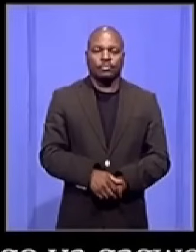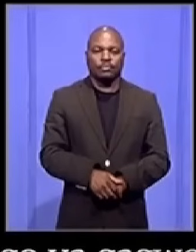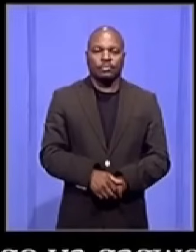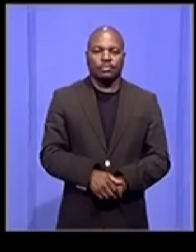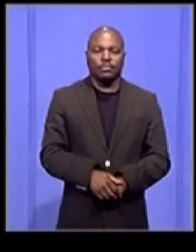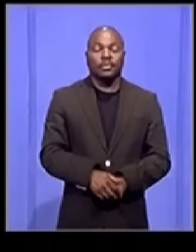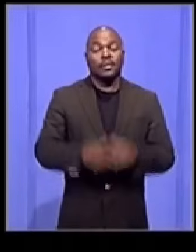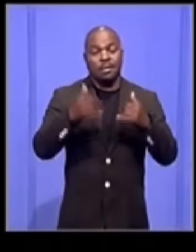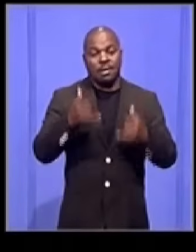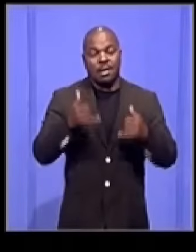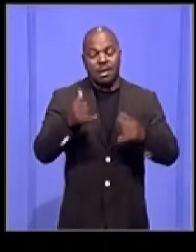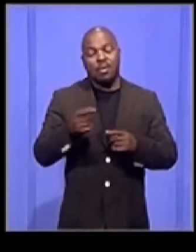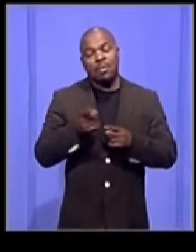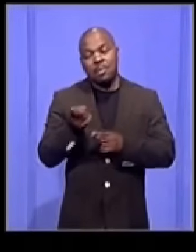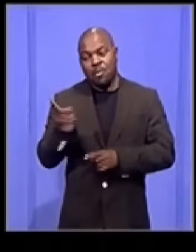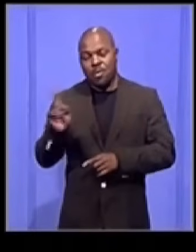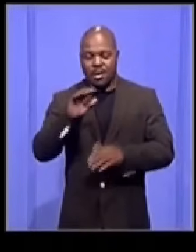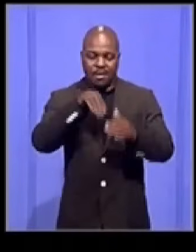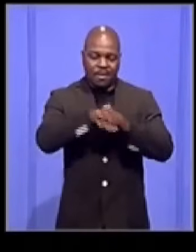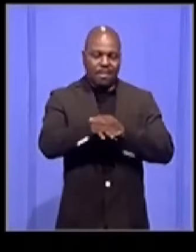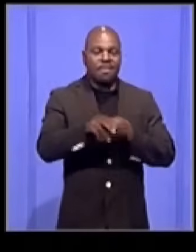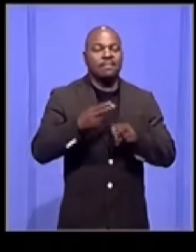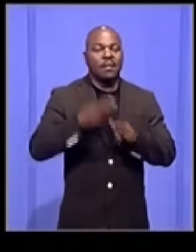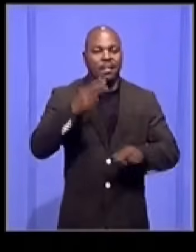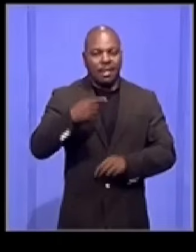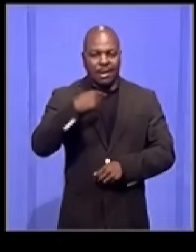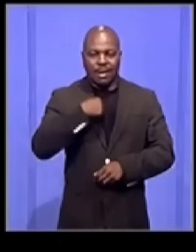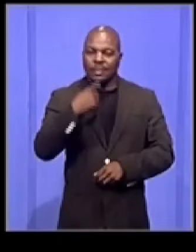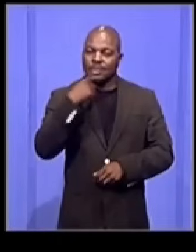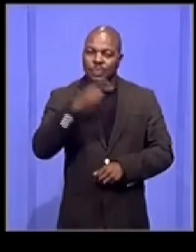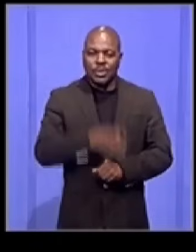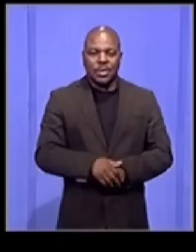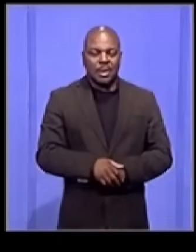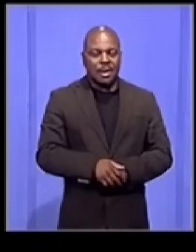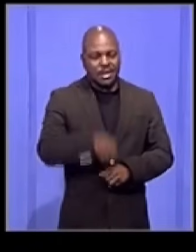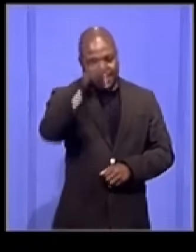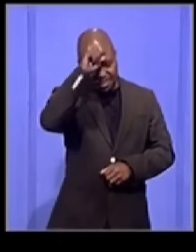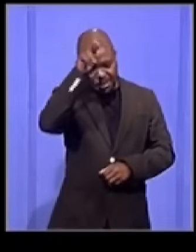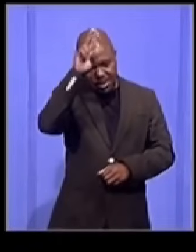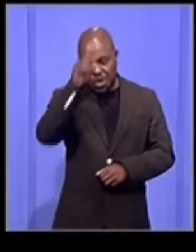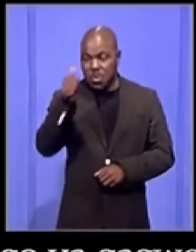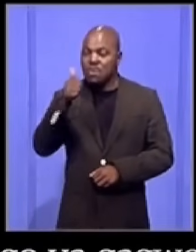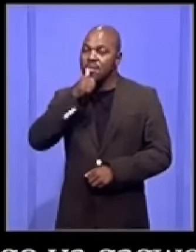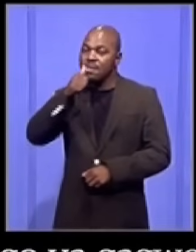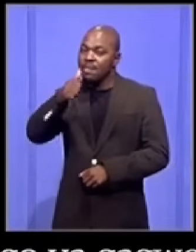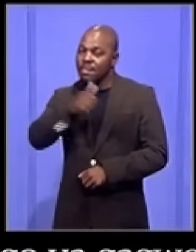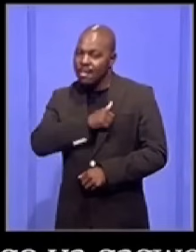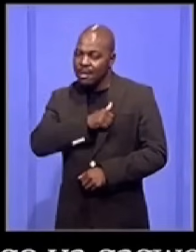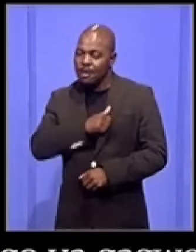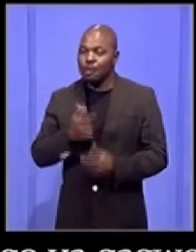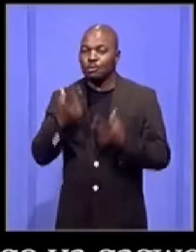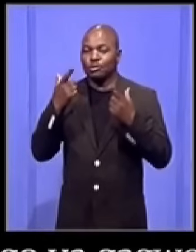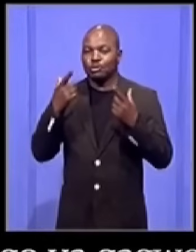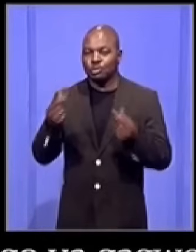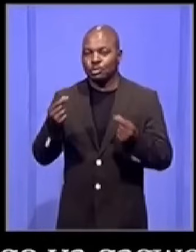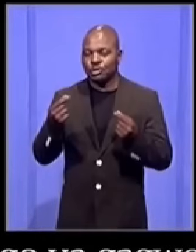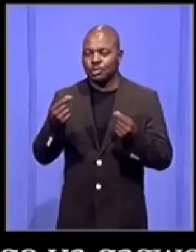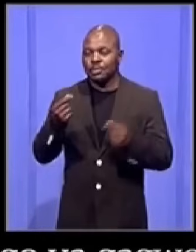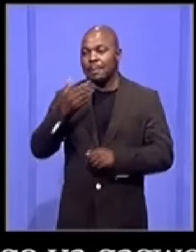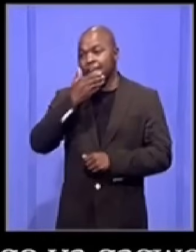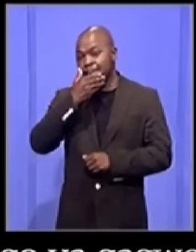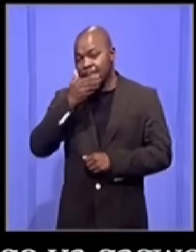heading to the finals I would say, good luck, Boke. Do your best, God will do the